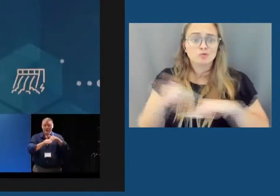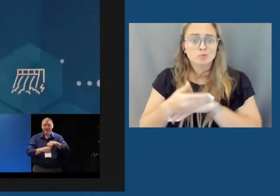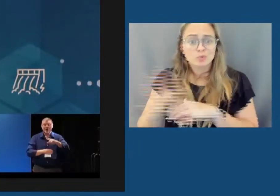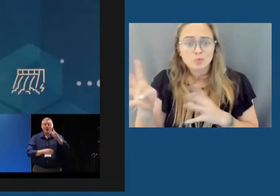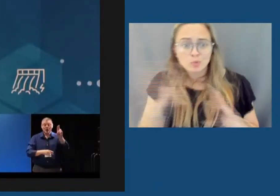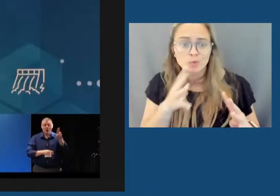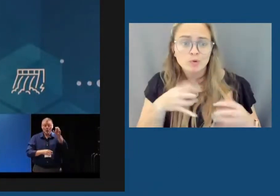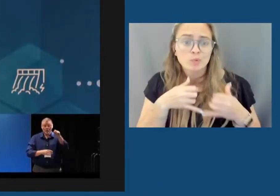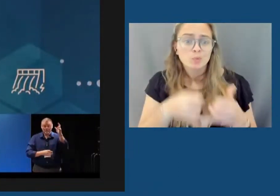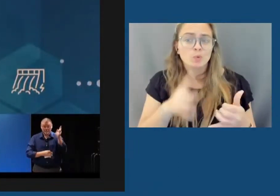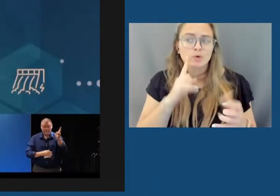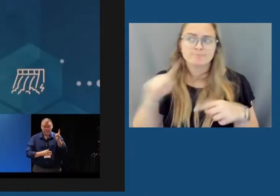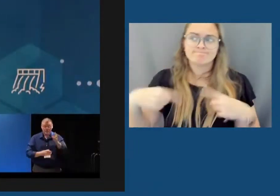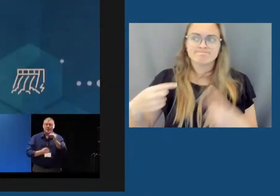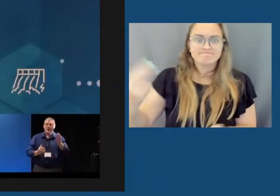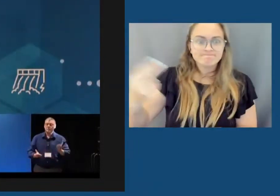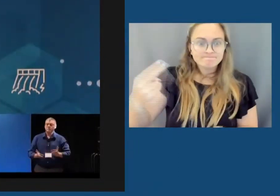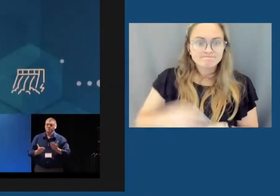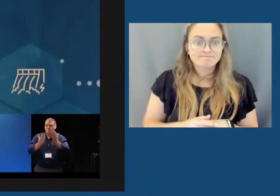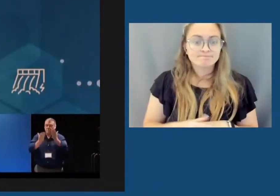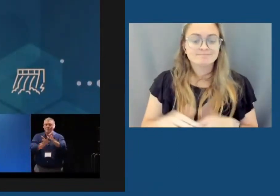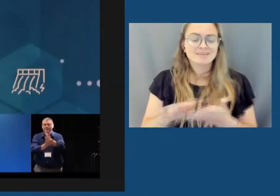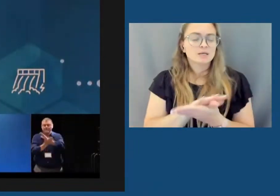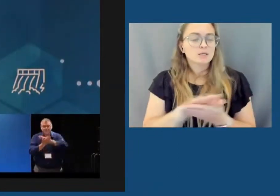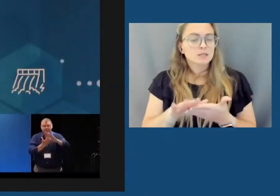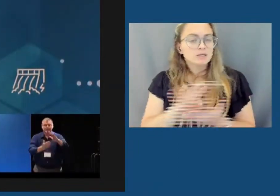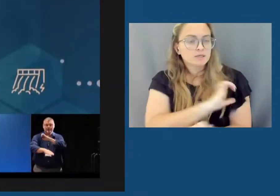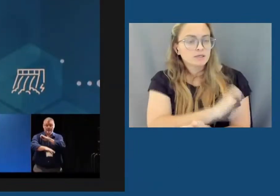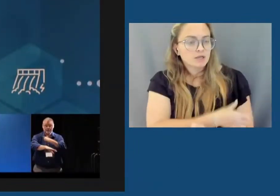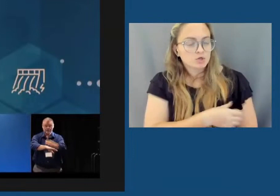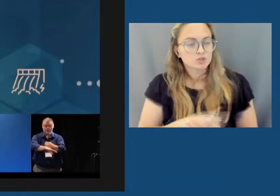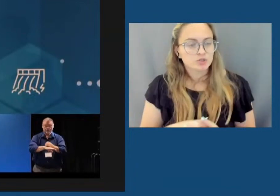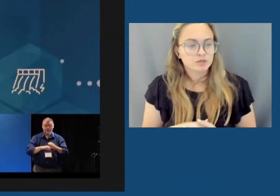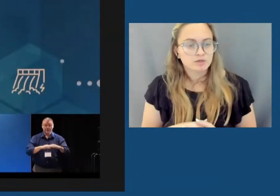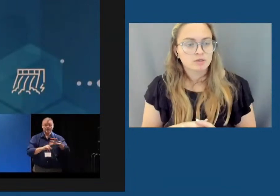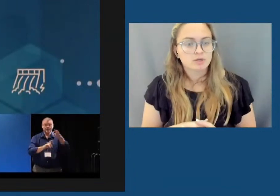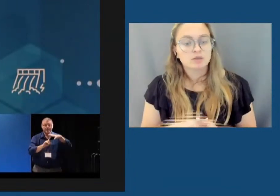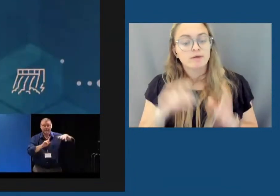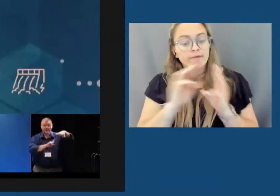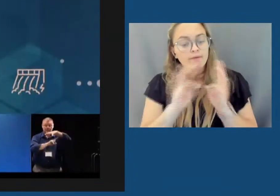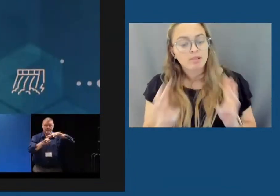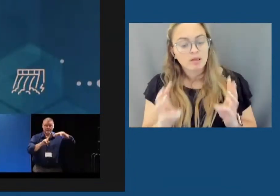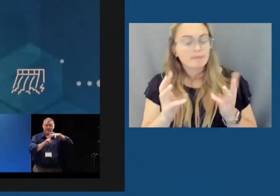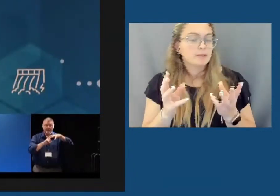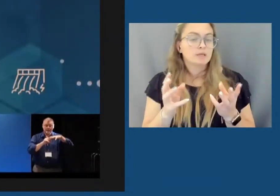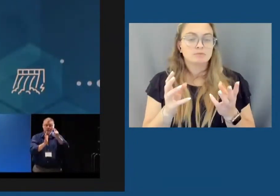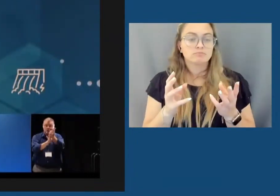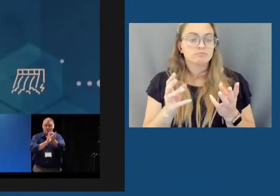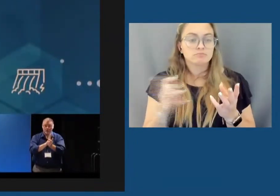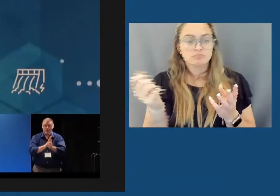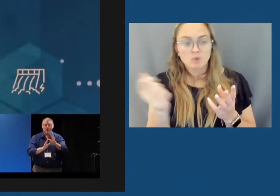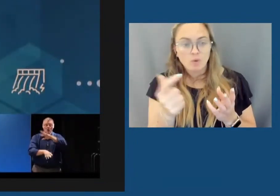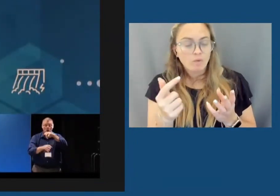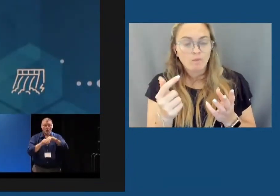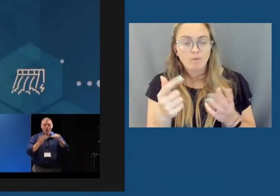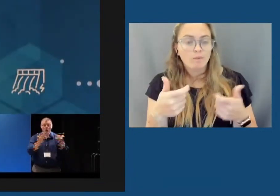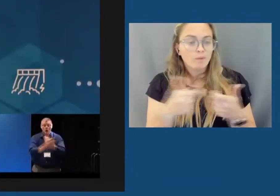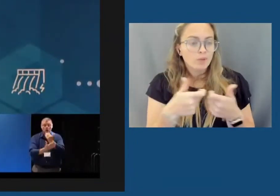and proposing significant clean energy climate legislation, including all electric new construction and